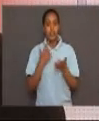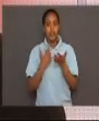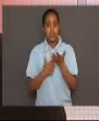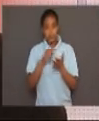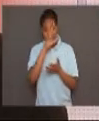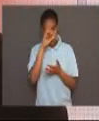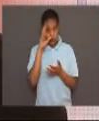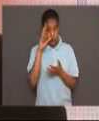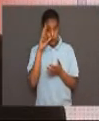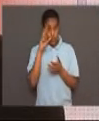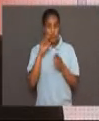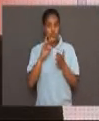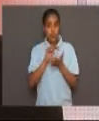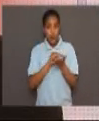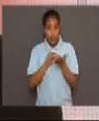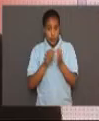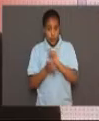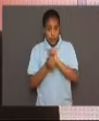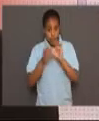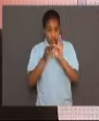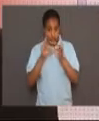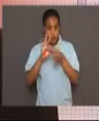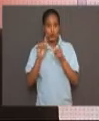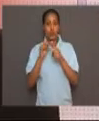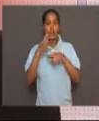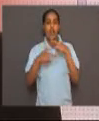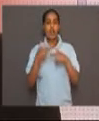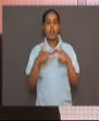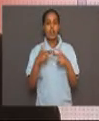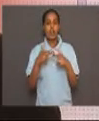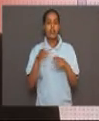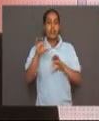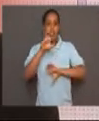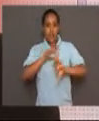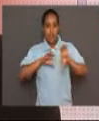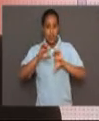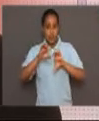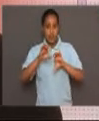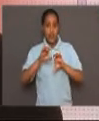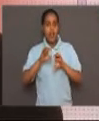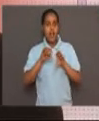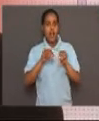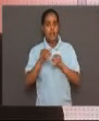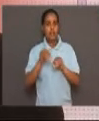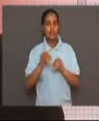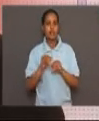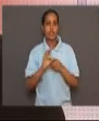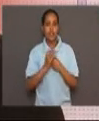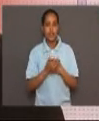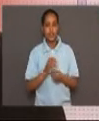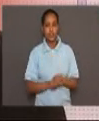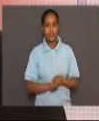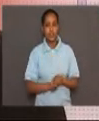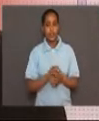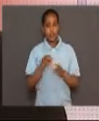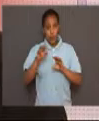This causes the molecular chains to react at chemically active sites.